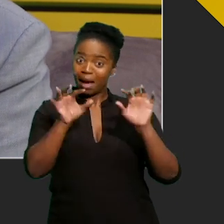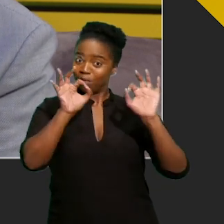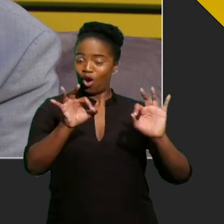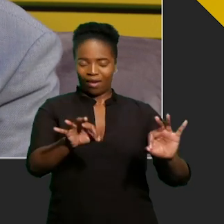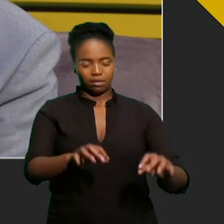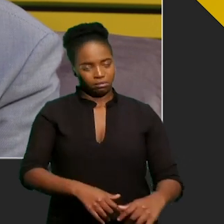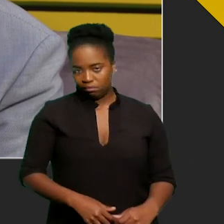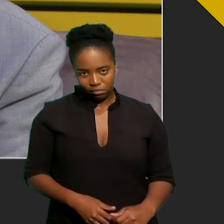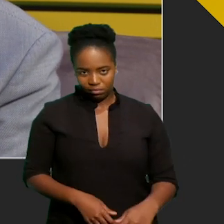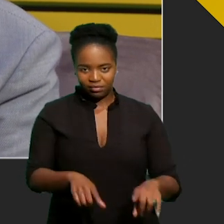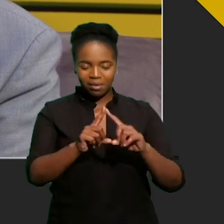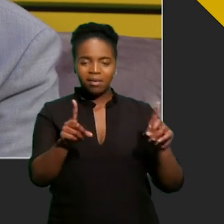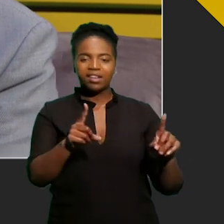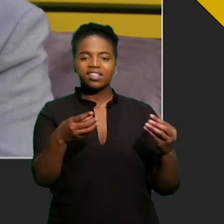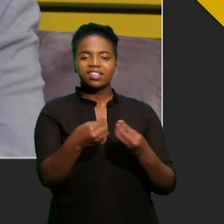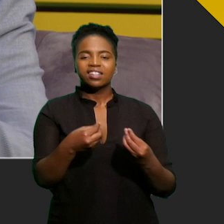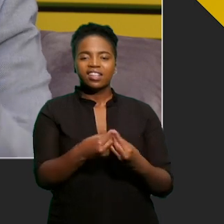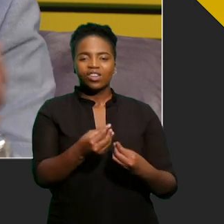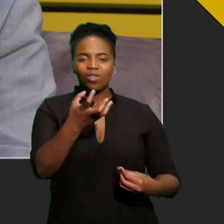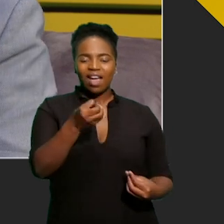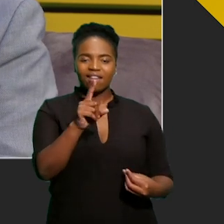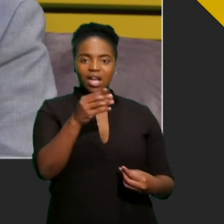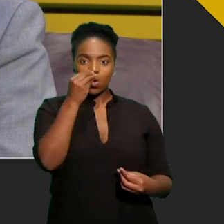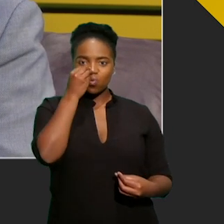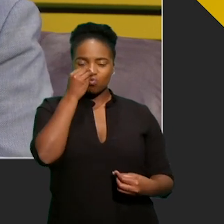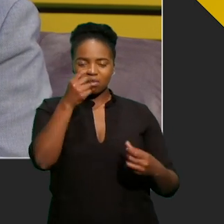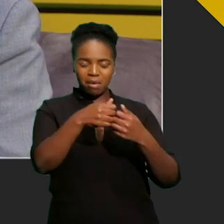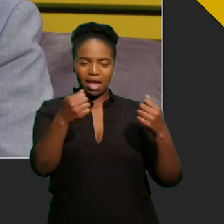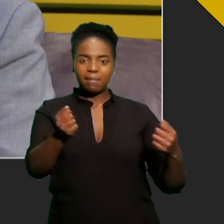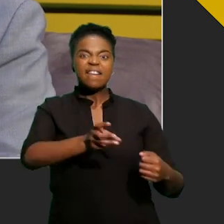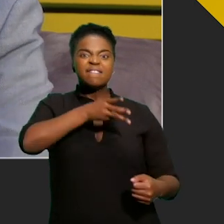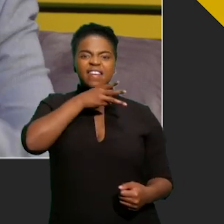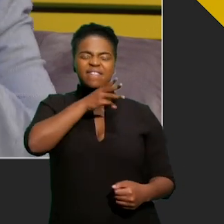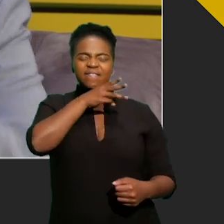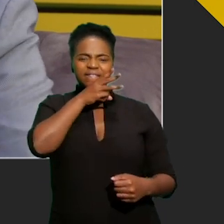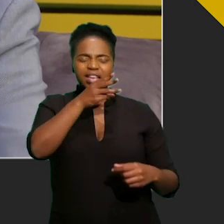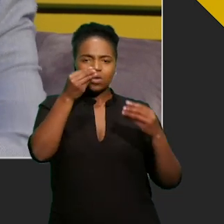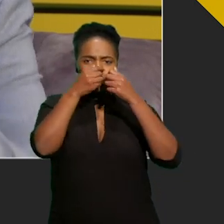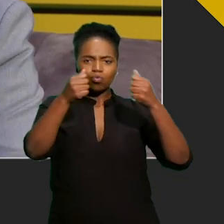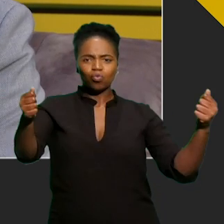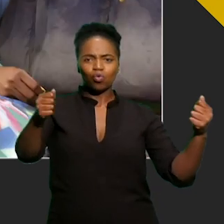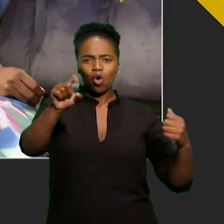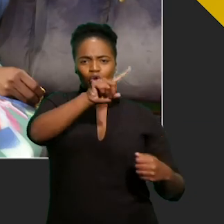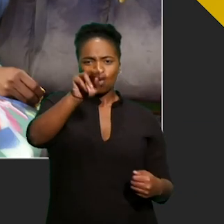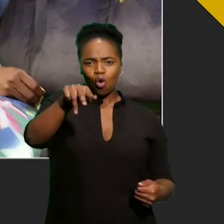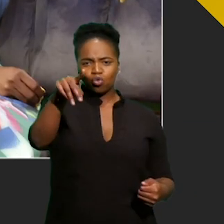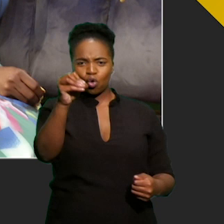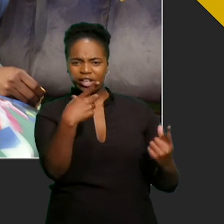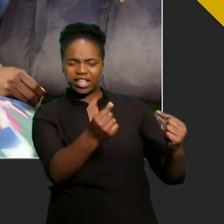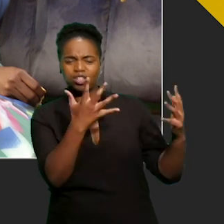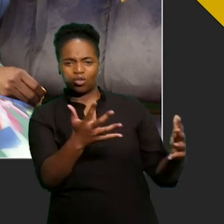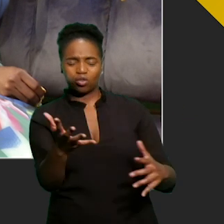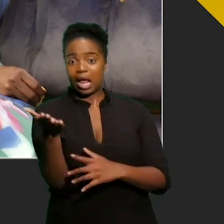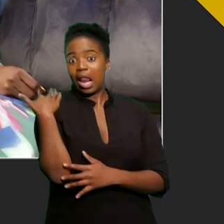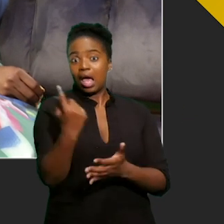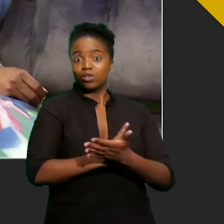I mean, there's always this thing that, you know, they will have a front page, you know, saying Zondo did this and so on, going to this,